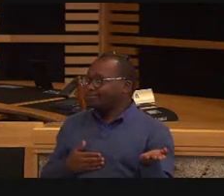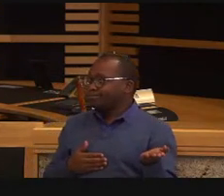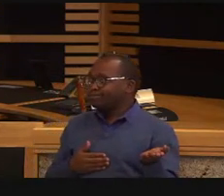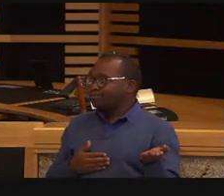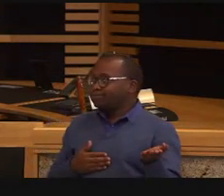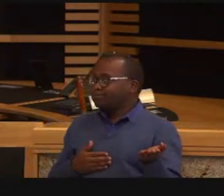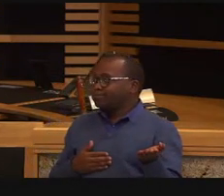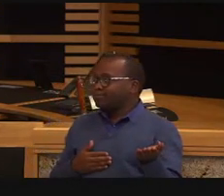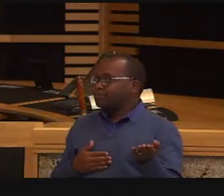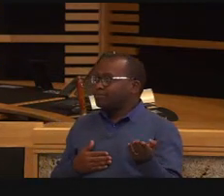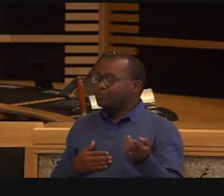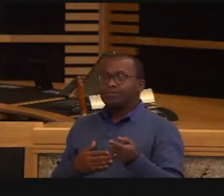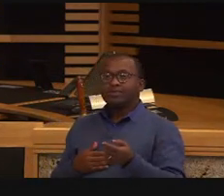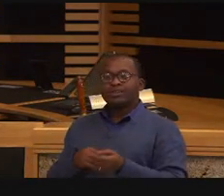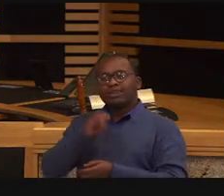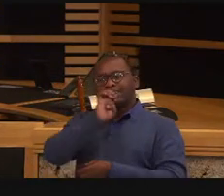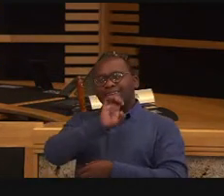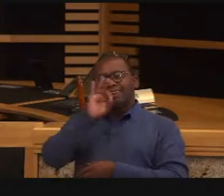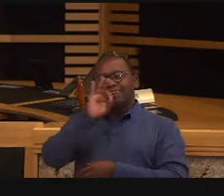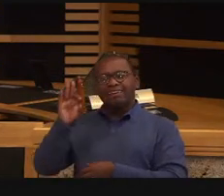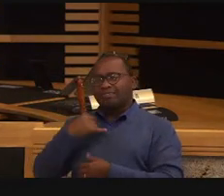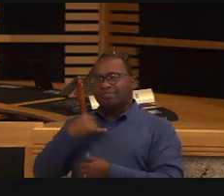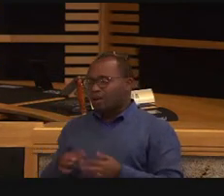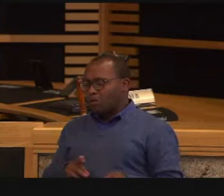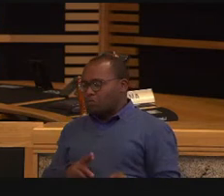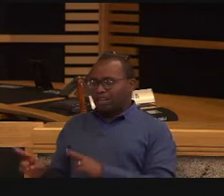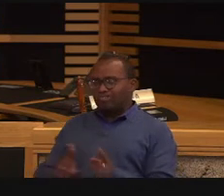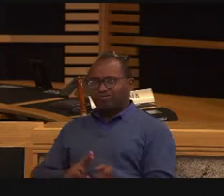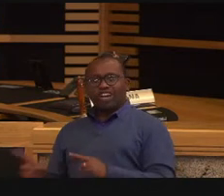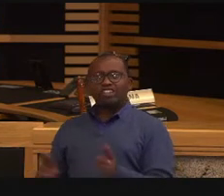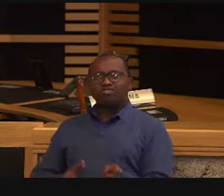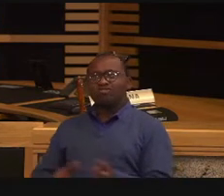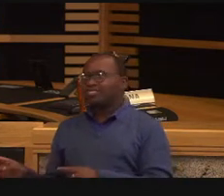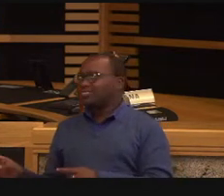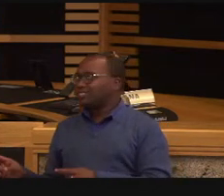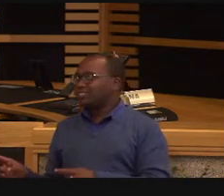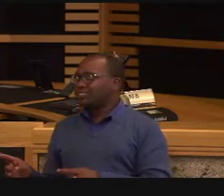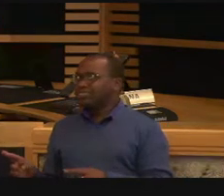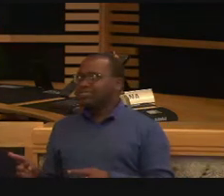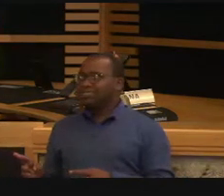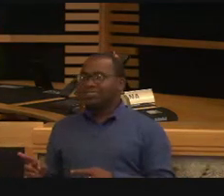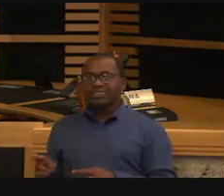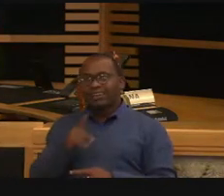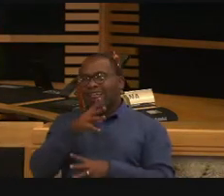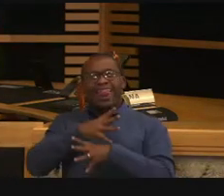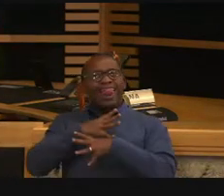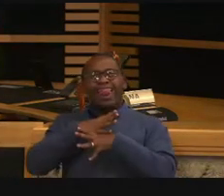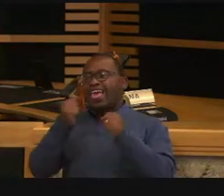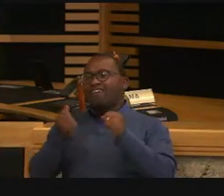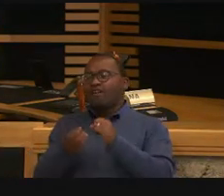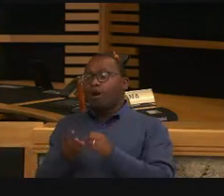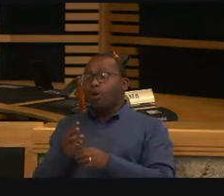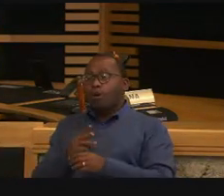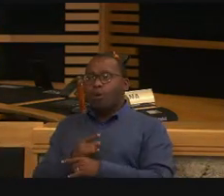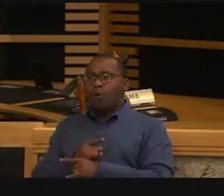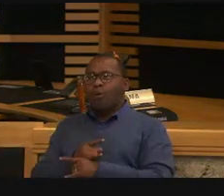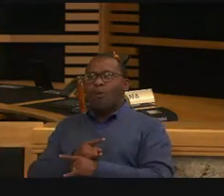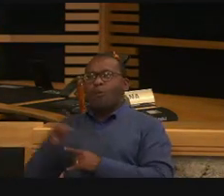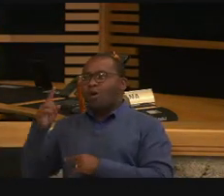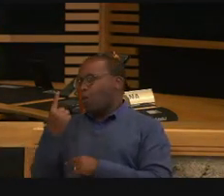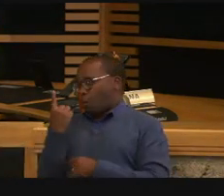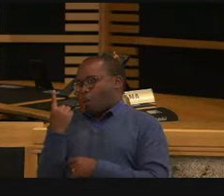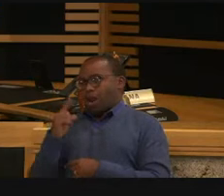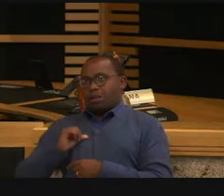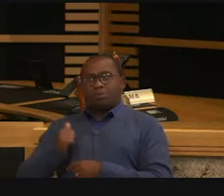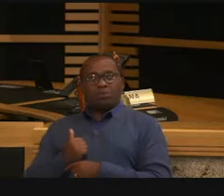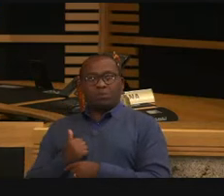Tetayo, Ntontoni, EFF, Rating, Dondon, they have not won even a local government. They have not won even a local